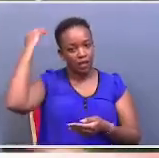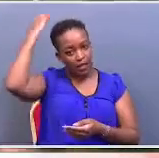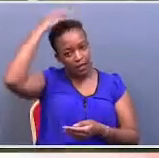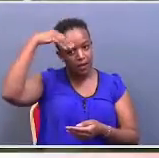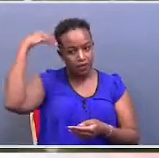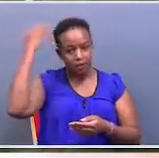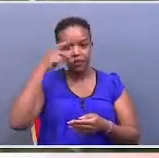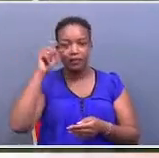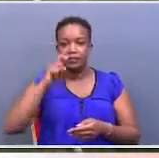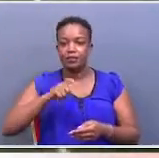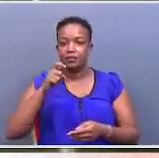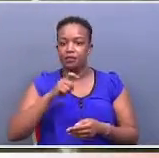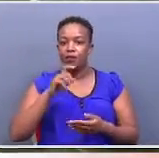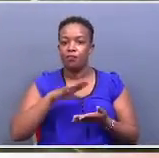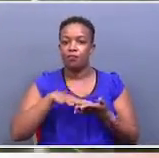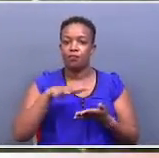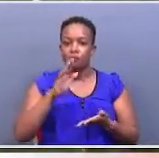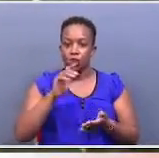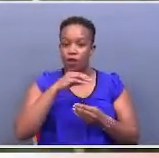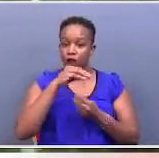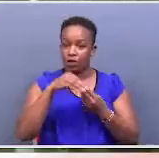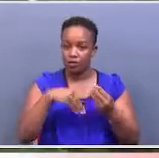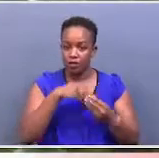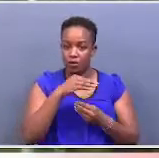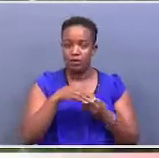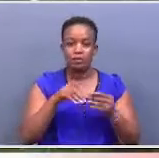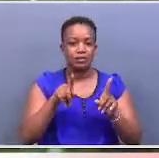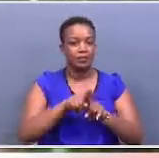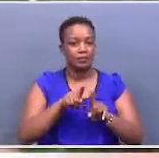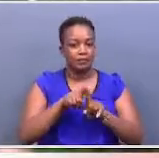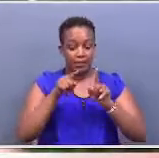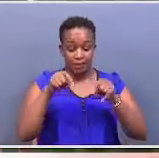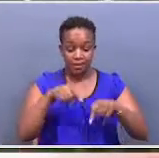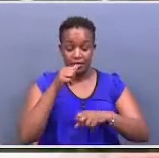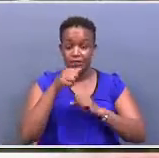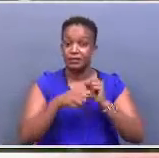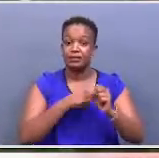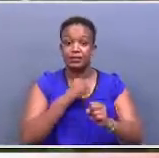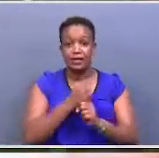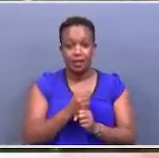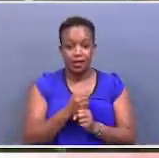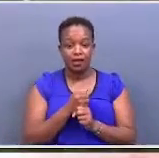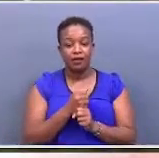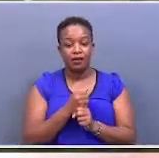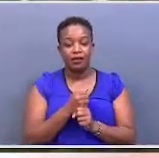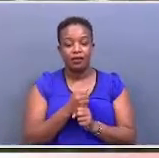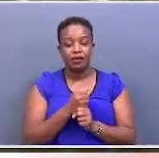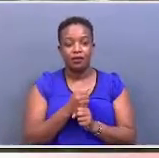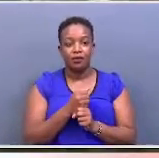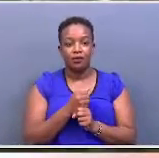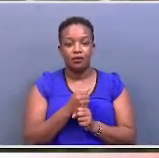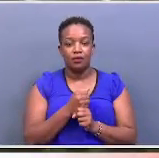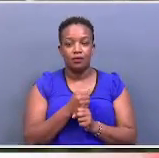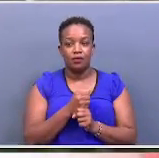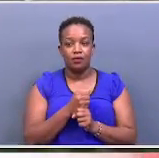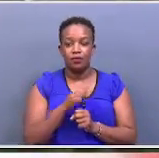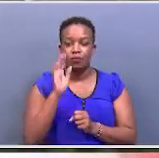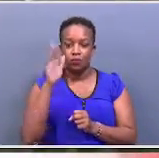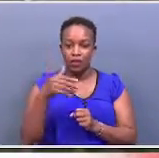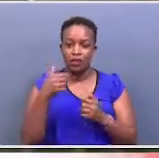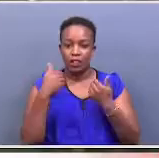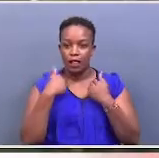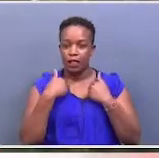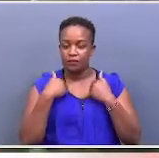Alafu mambo na value addition pia tumeweza kuipea kipaumbele. Mwaka huu tunaanza kwenda kuisha, tutakuwa na pilot project